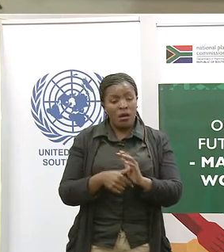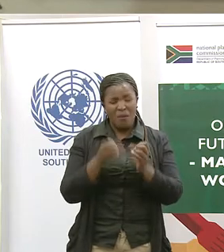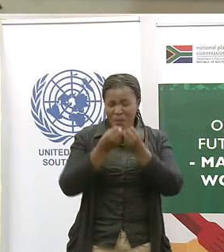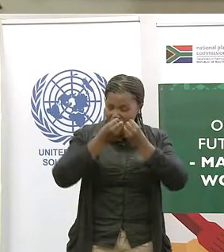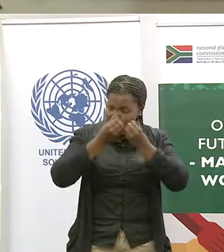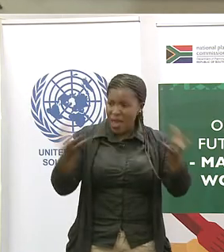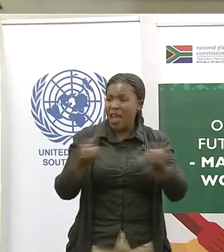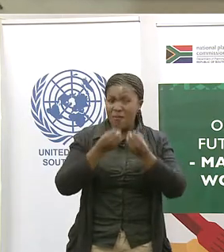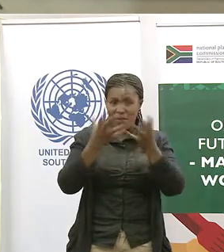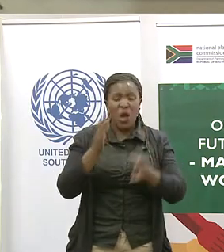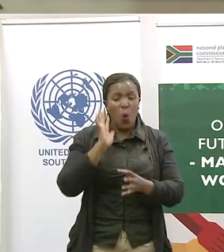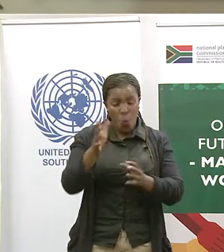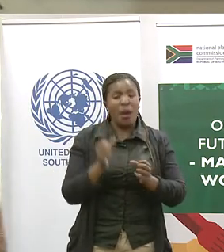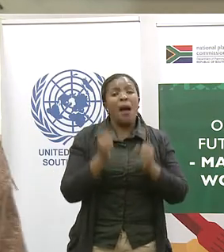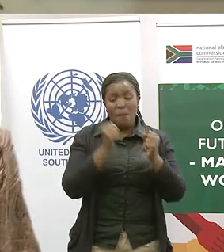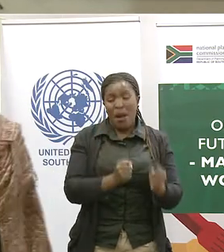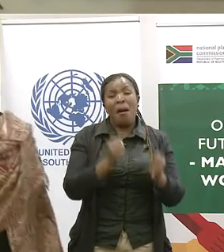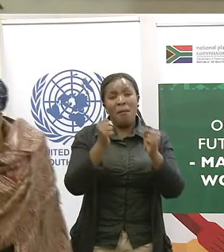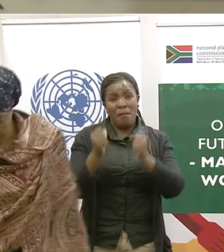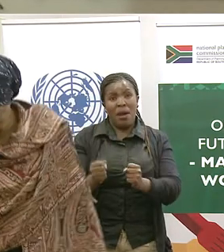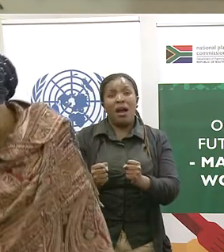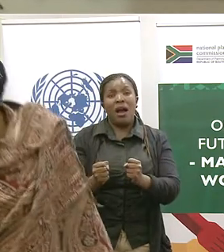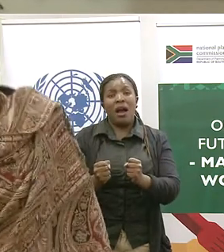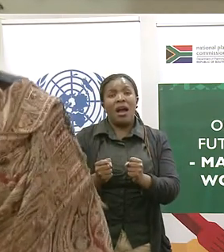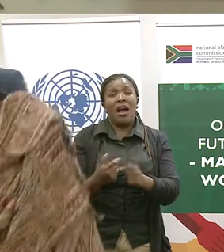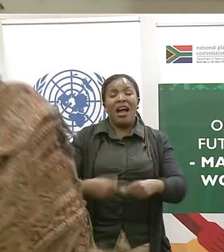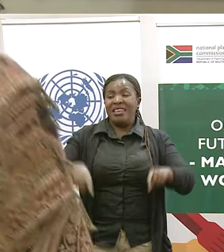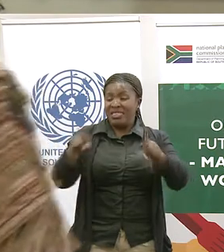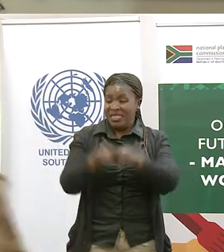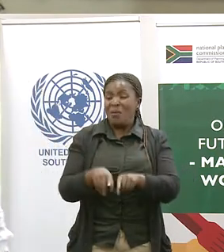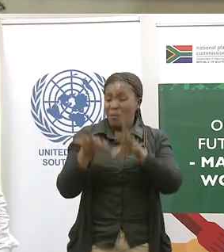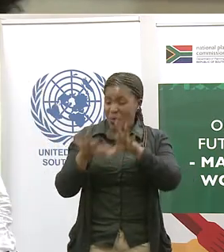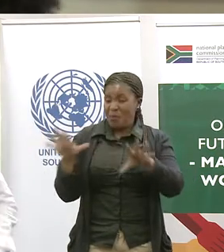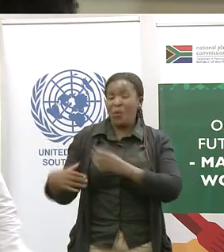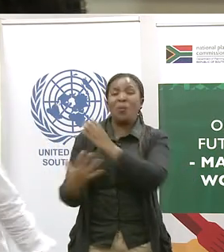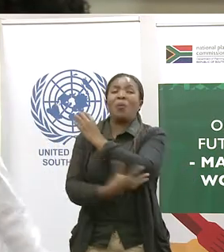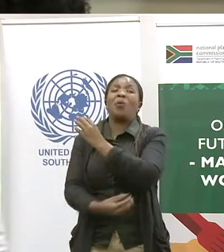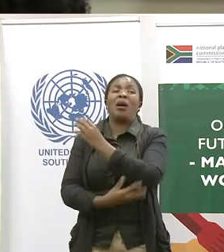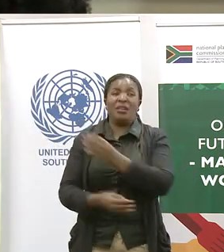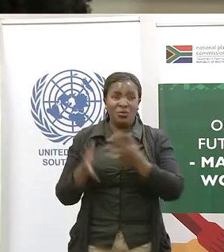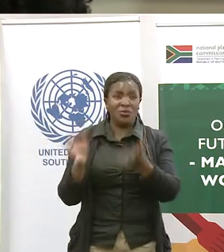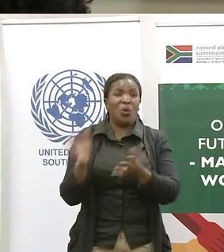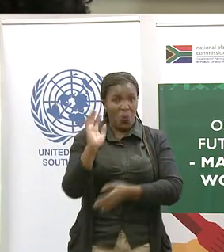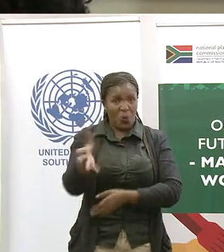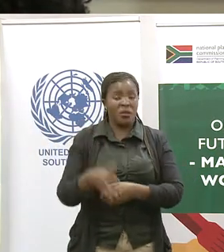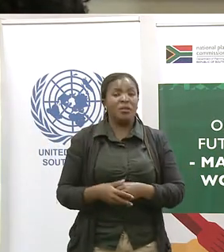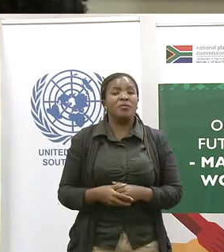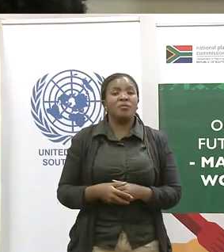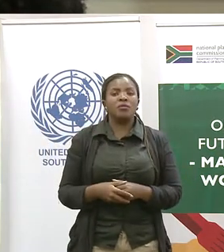position as the majority of starving people in our country. In other words, you can never have